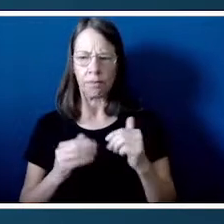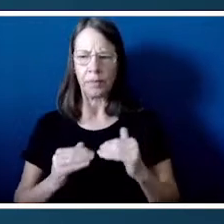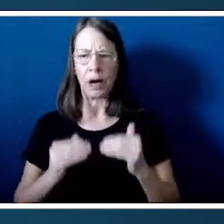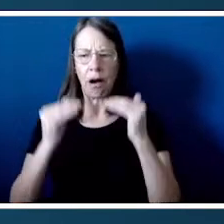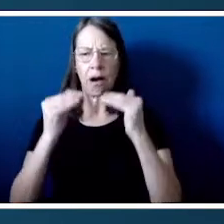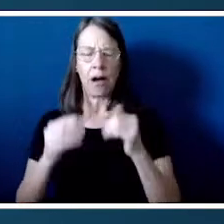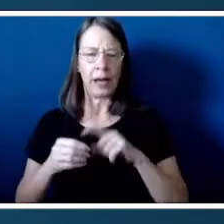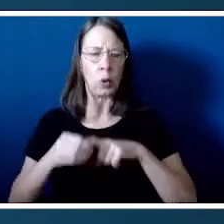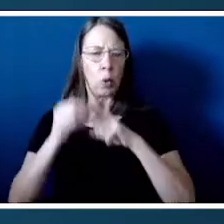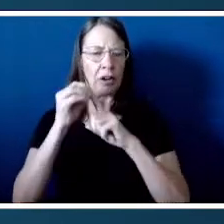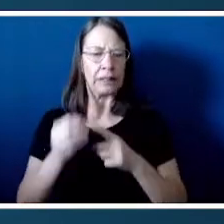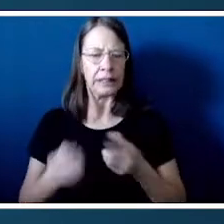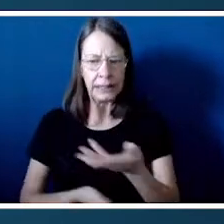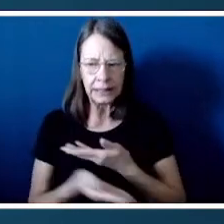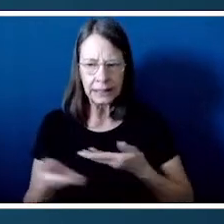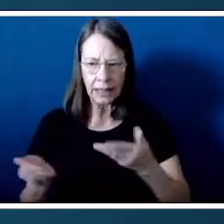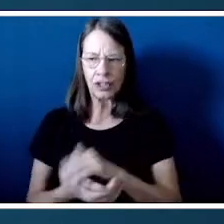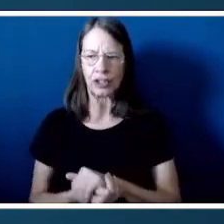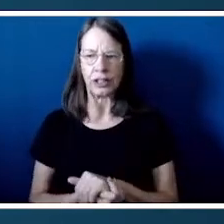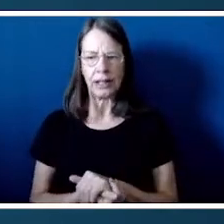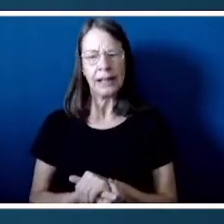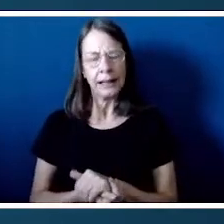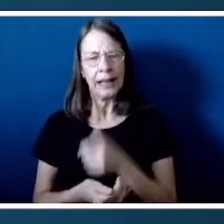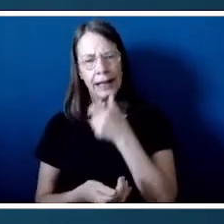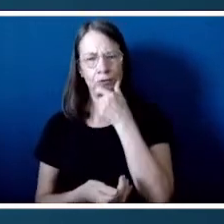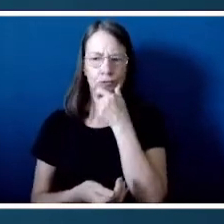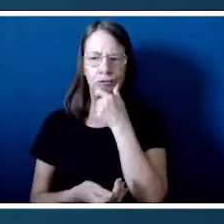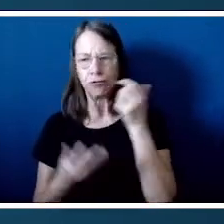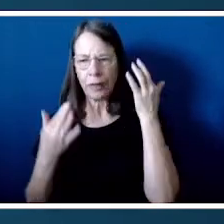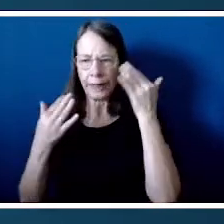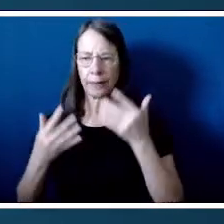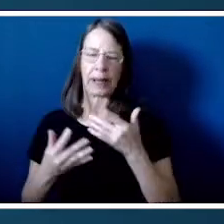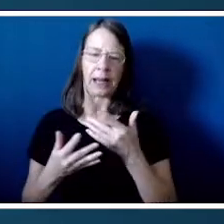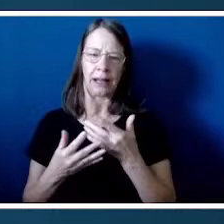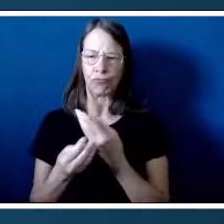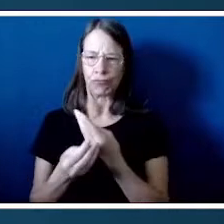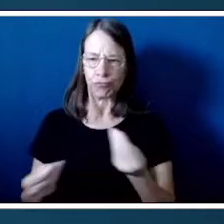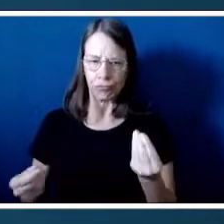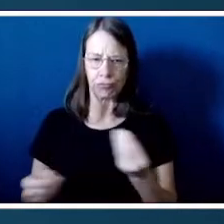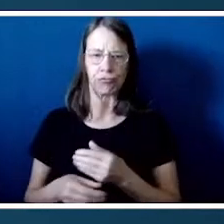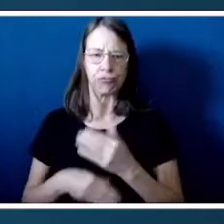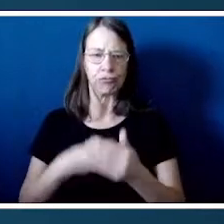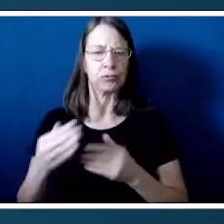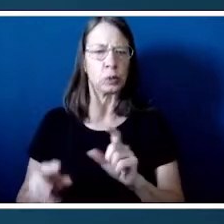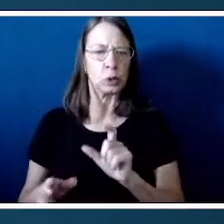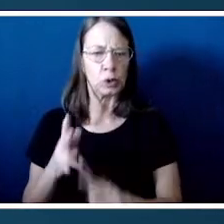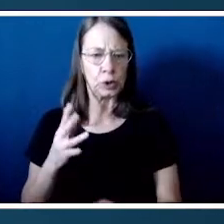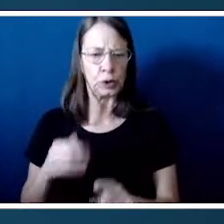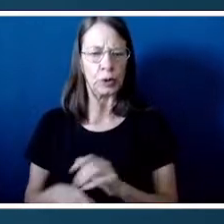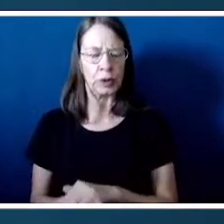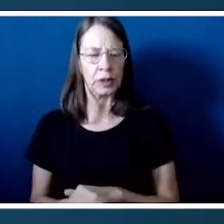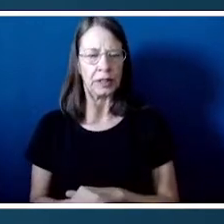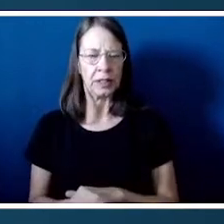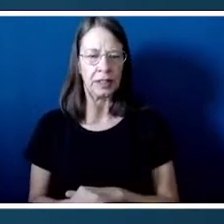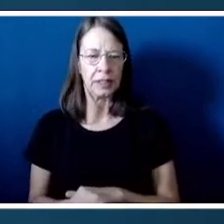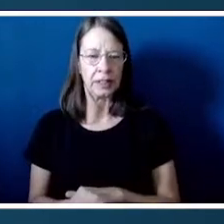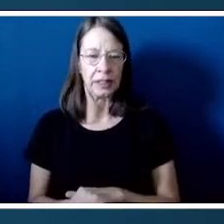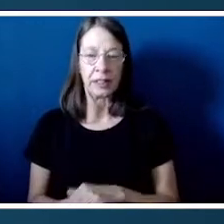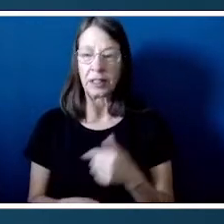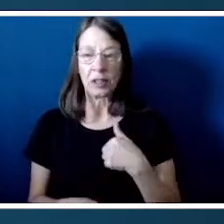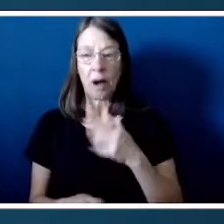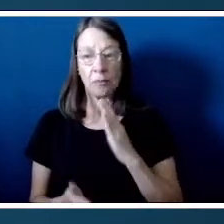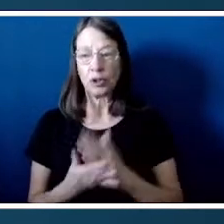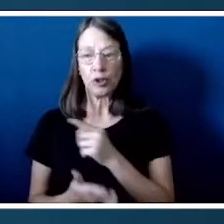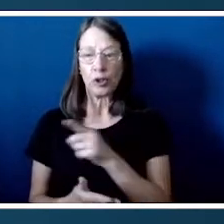constructive contestation. In the many lively sessions and networking opportunities that I'm sure you'll experience over the next 2